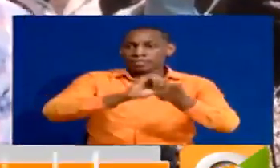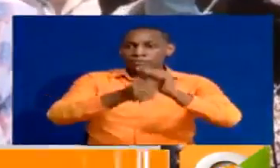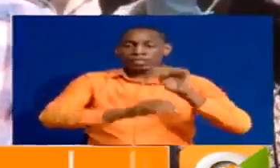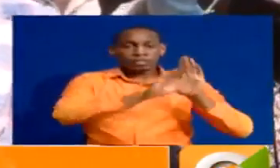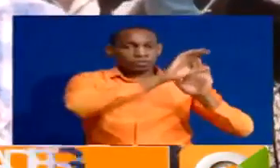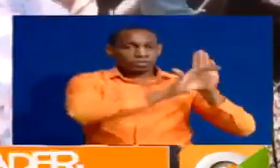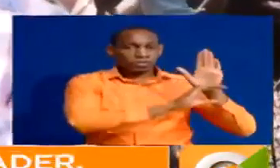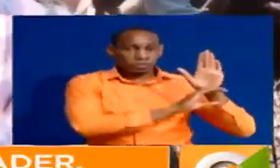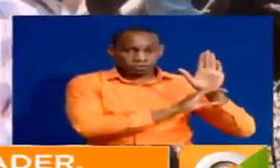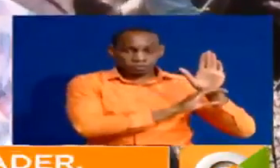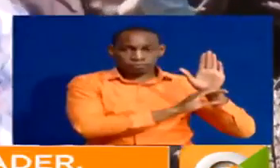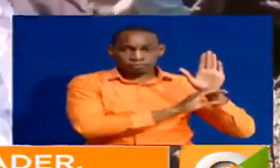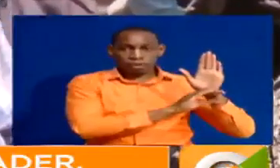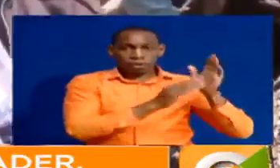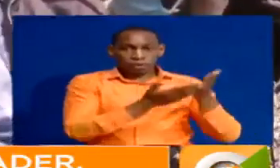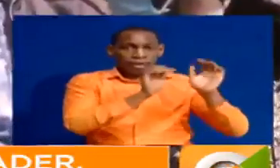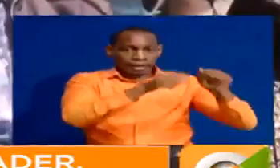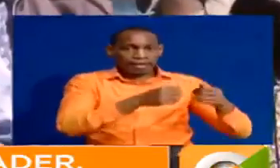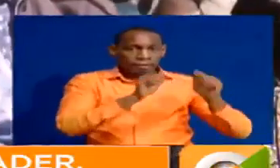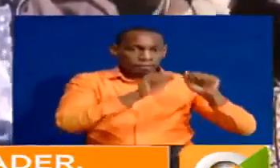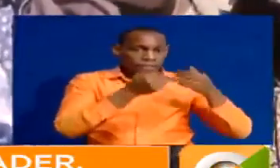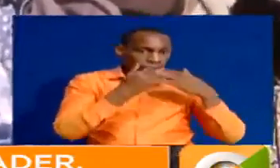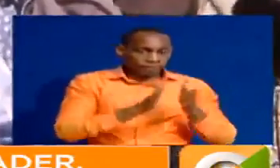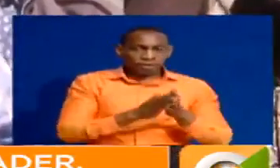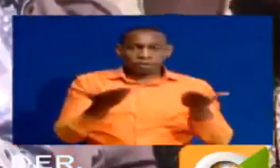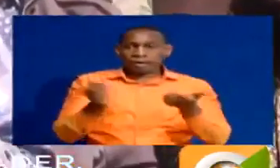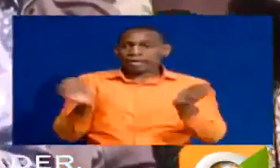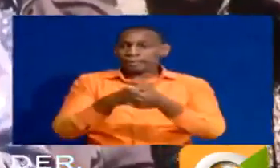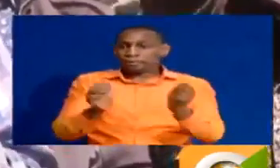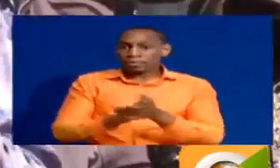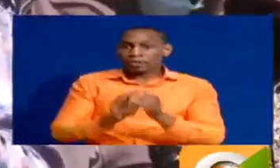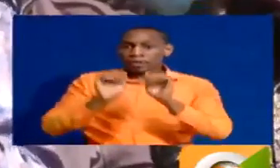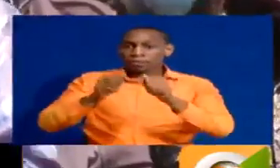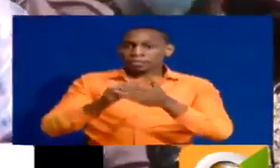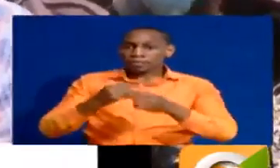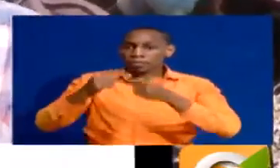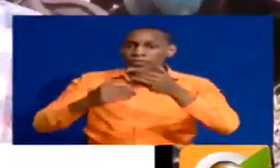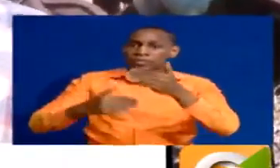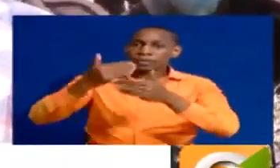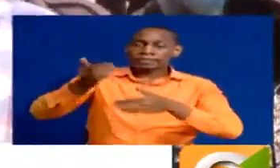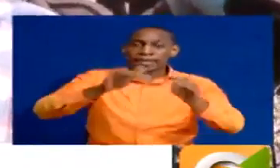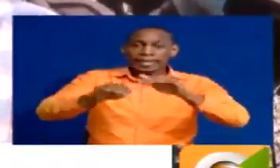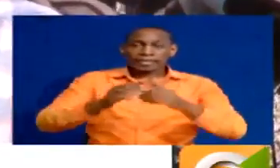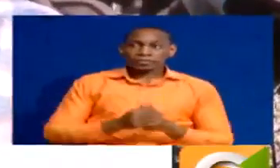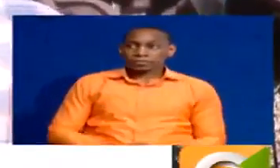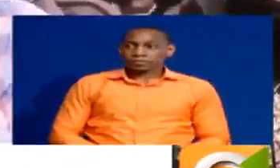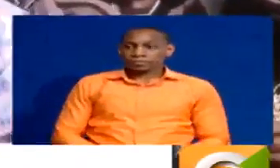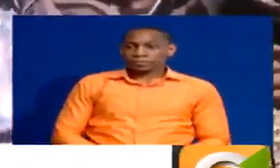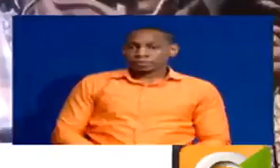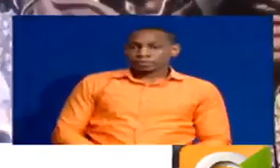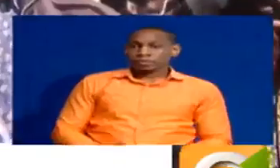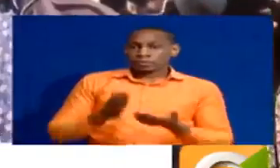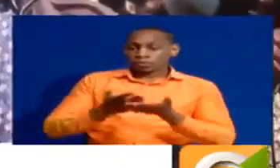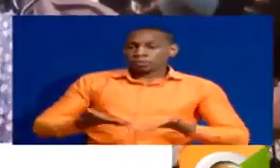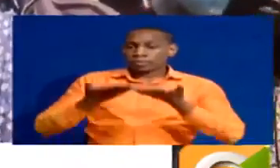constitution, where we can, we shall finish. Where we can follow up after elections so that